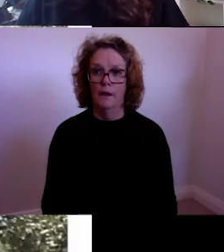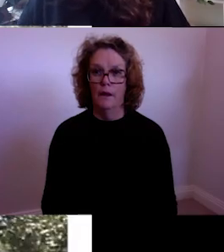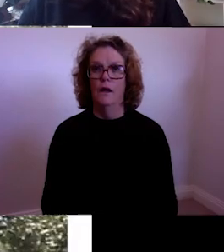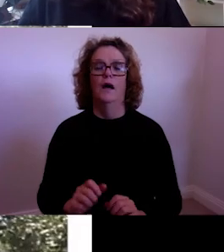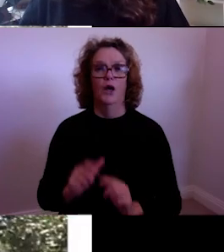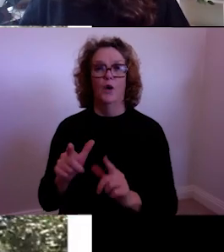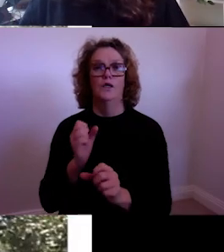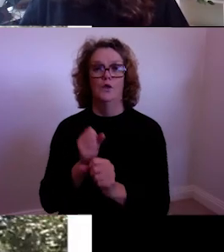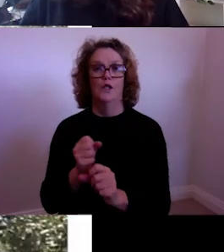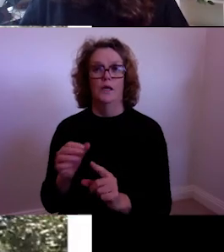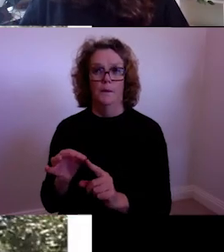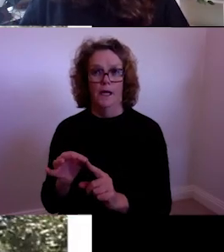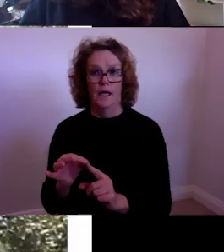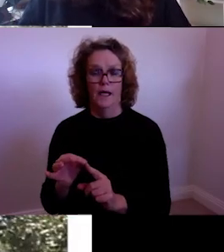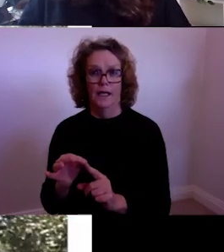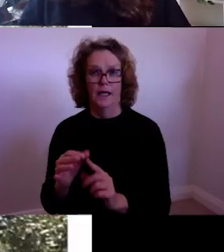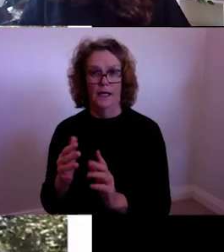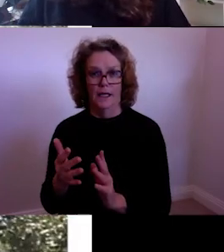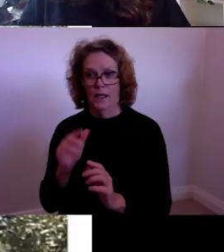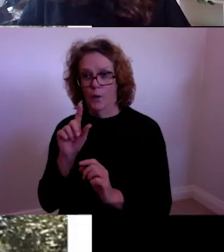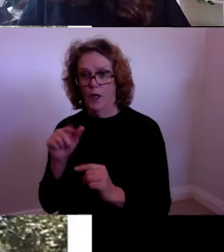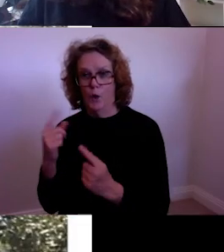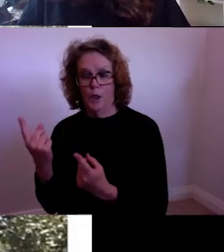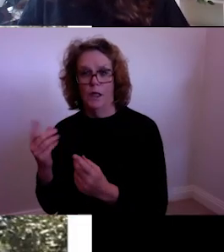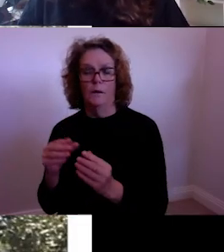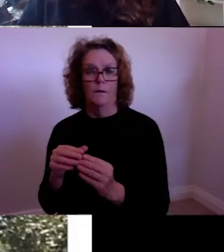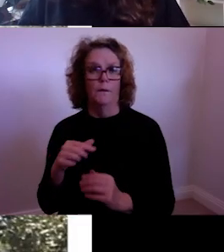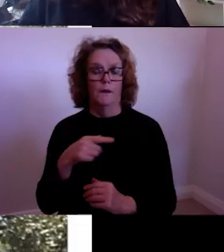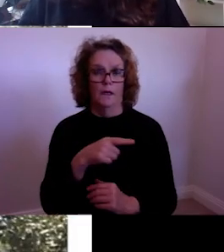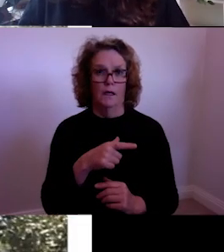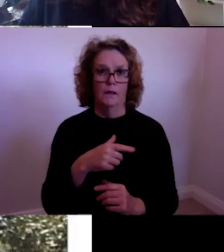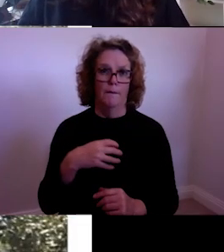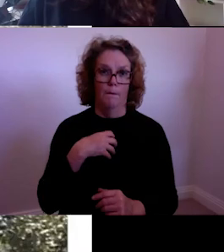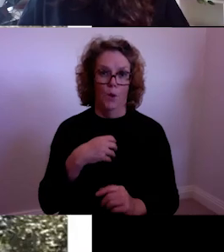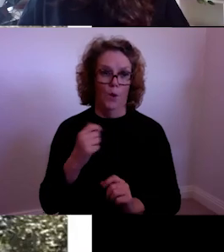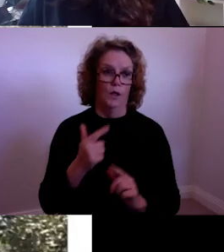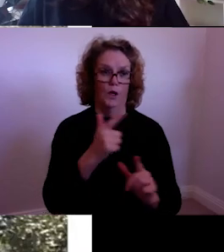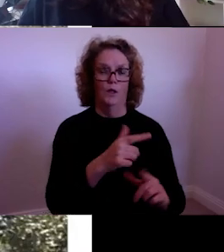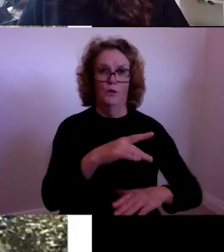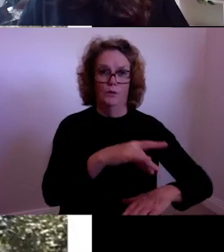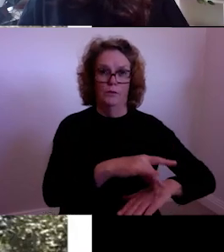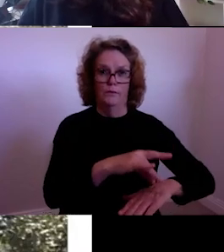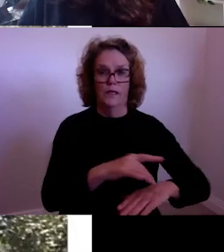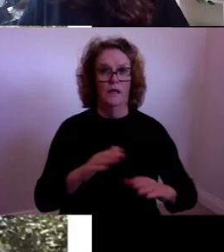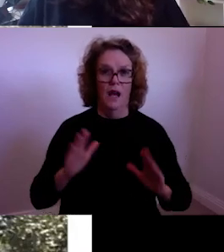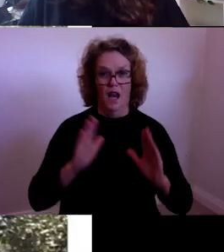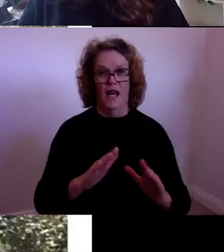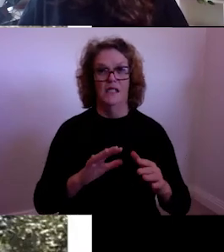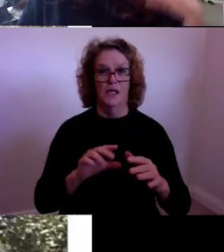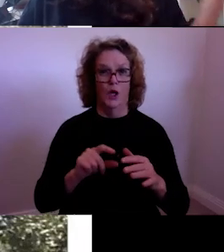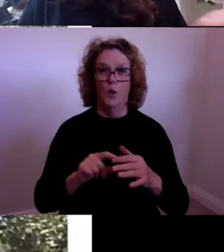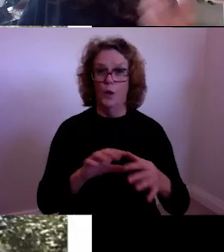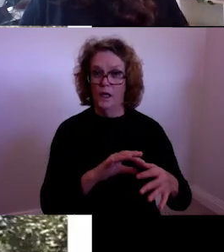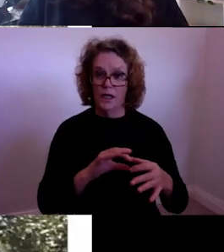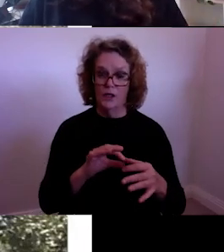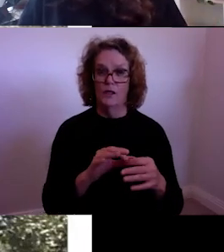not really an option. So there were more trips to the ED, less coordination between outpatient appointments and